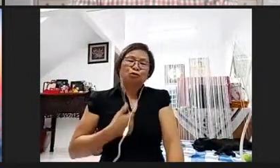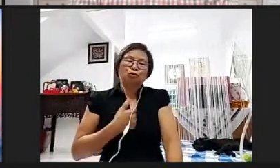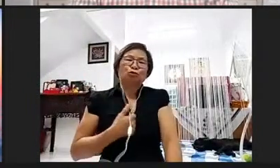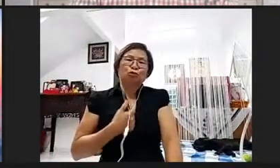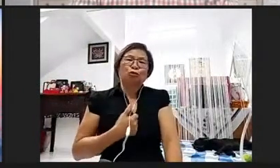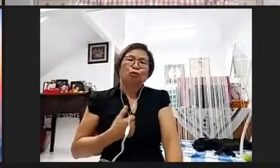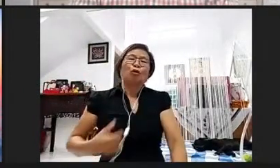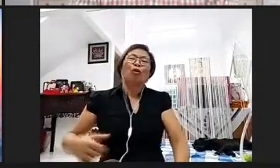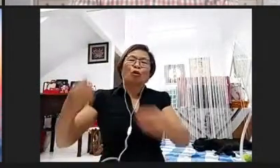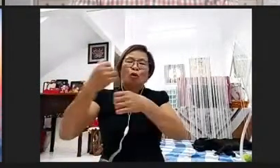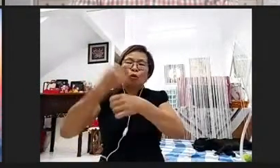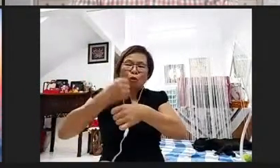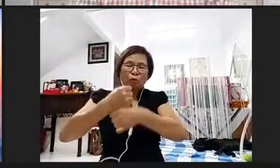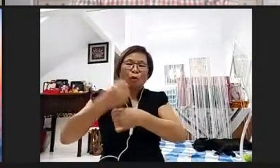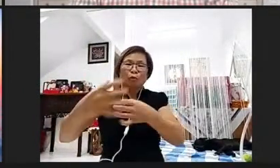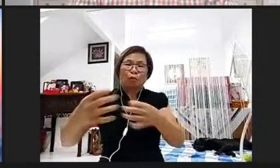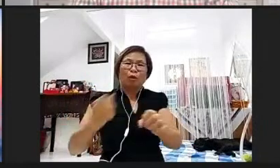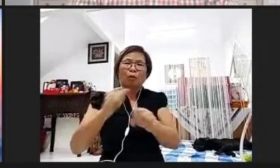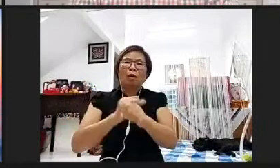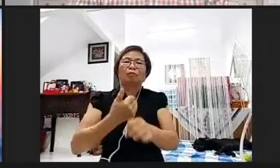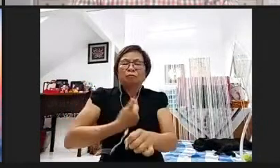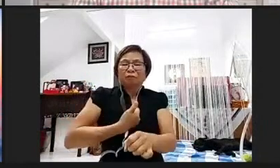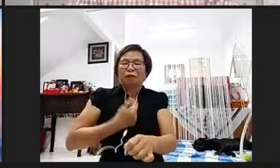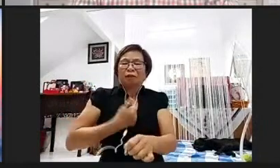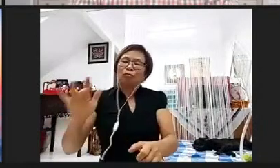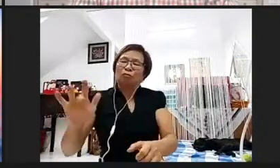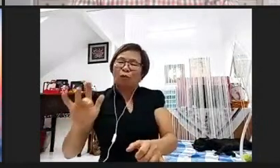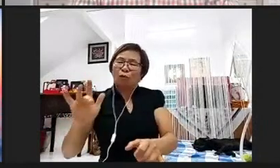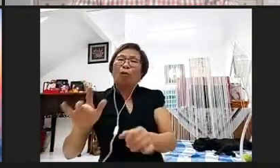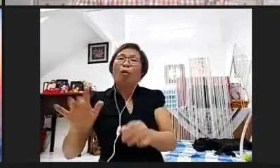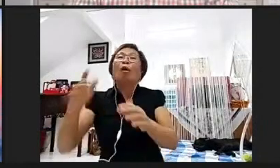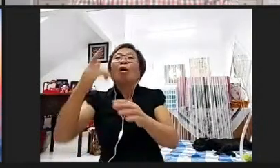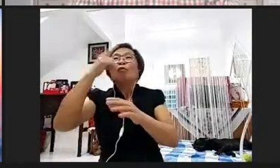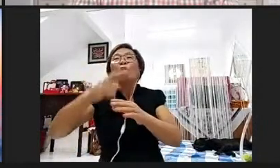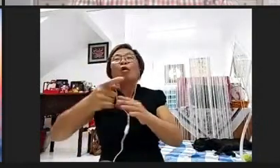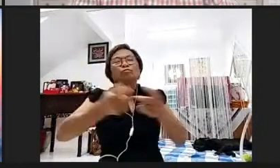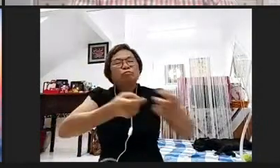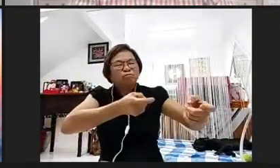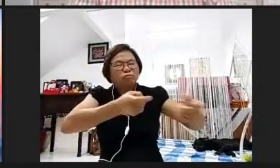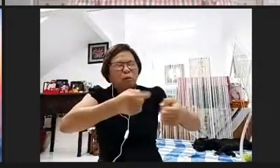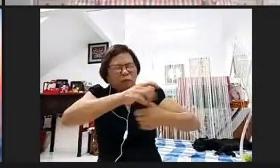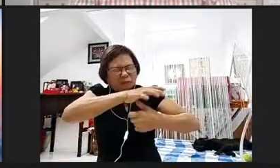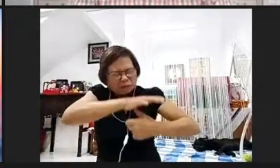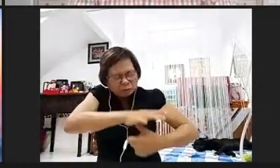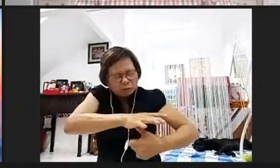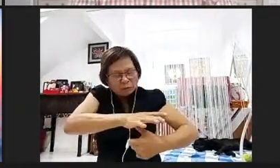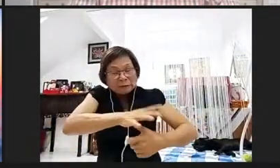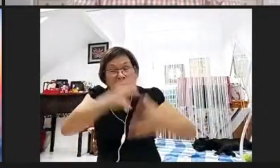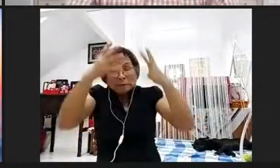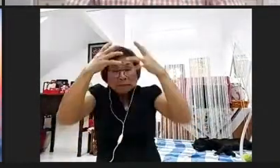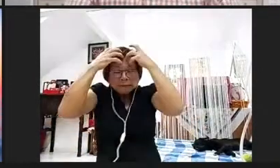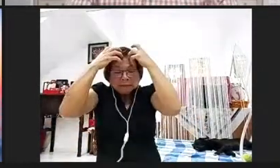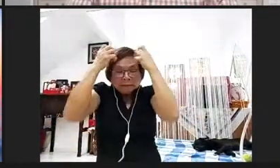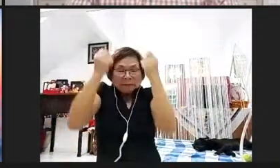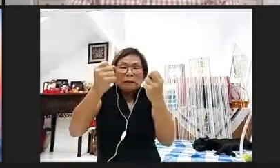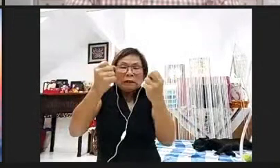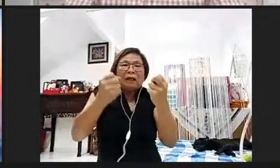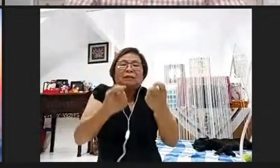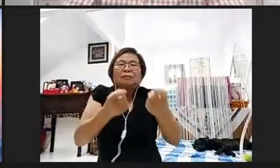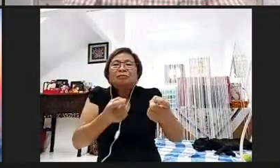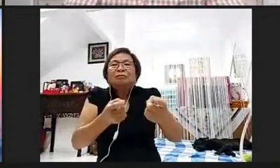Workplace and mindful and self-compassion intervention for managing stress, burnout, and enhancing